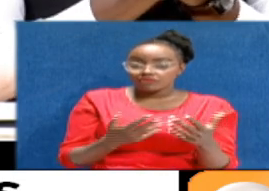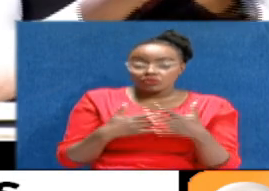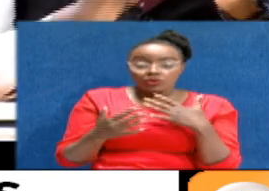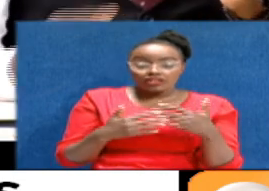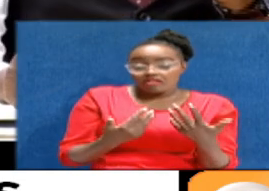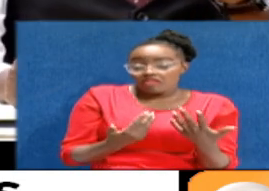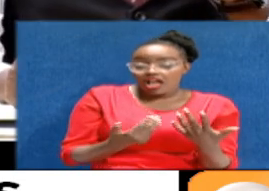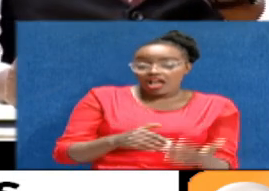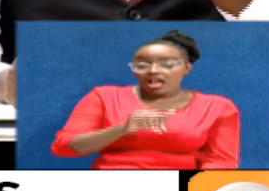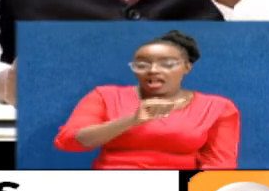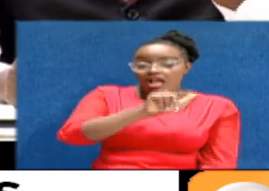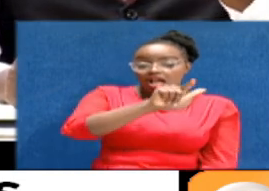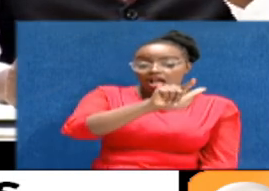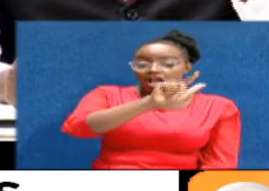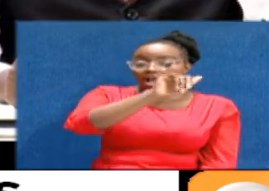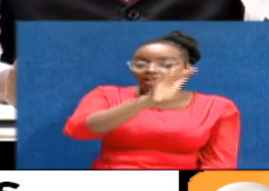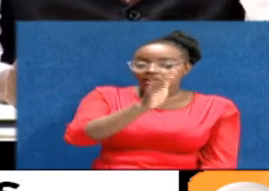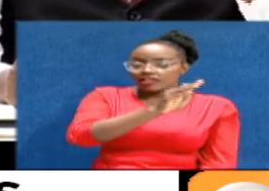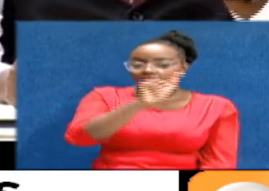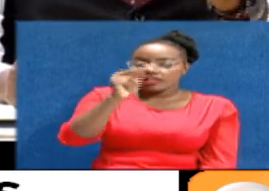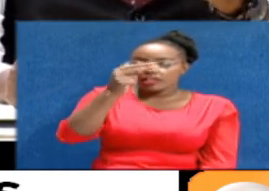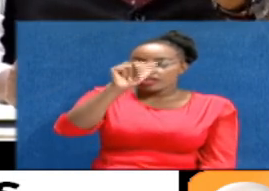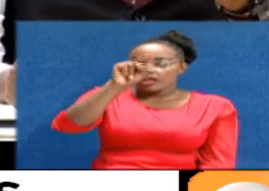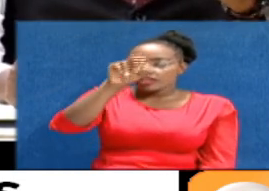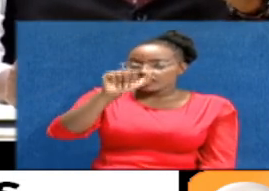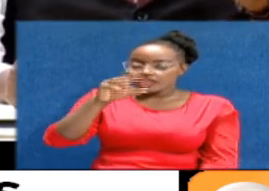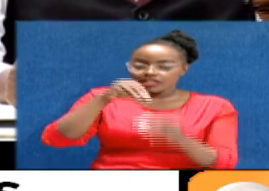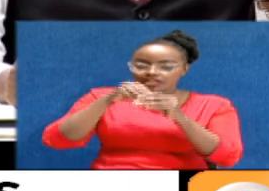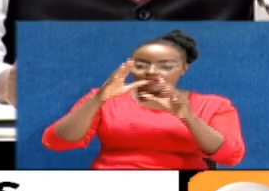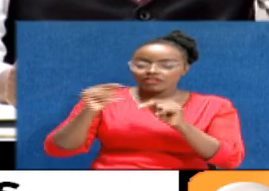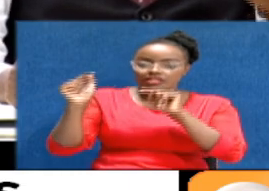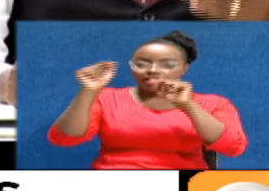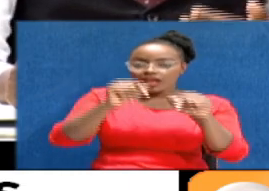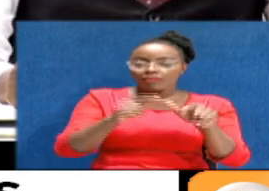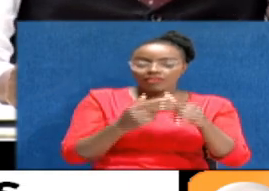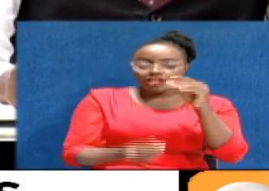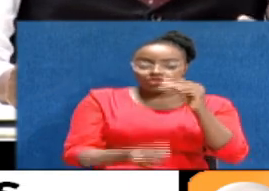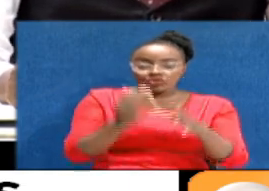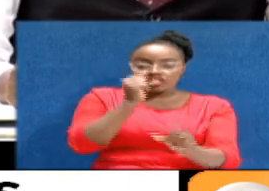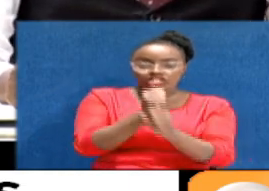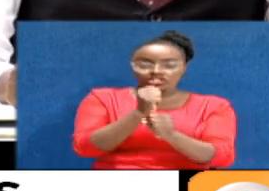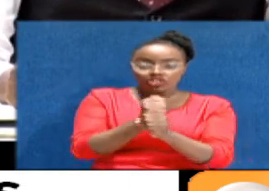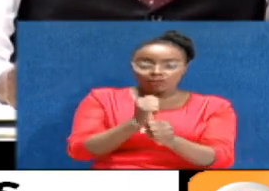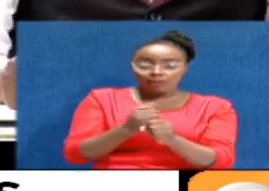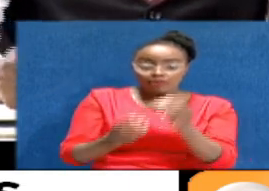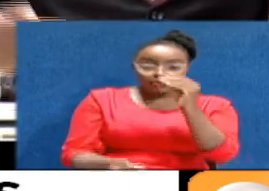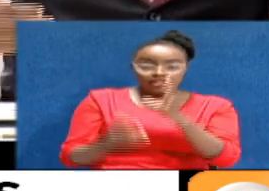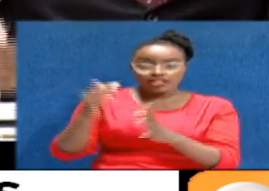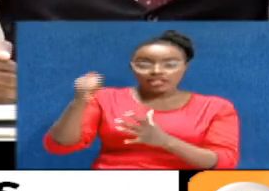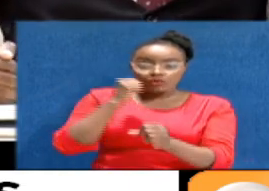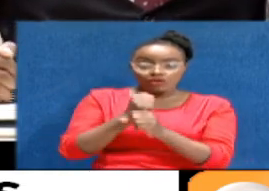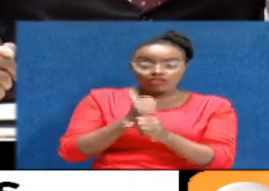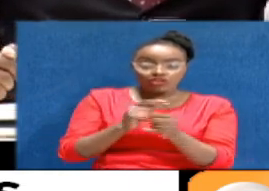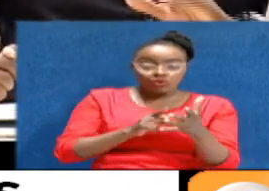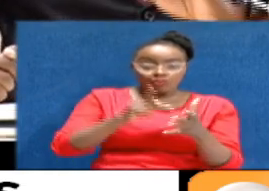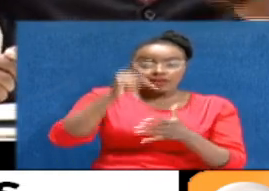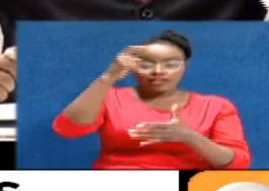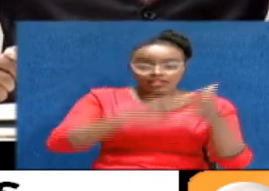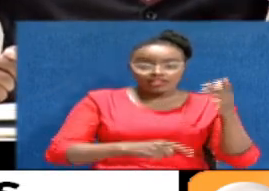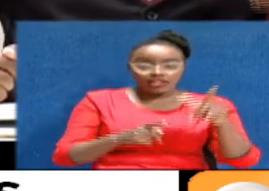Mwinyi did, which is investors come in, create jobs, create employment, pay